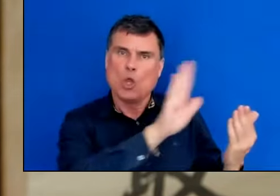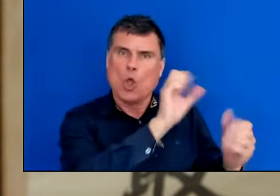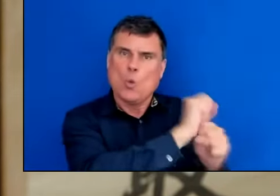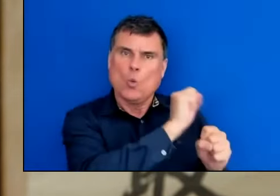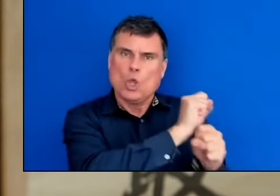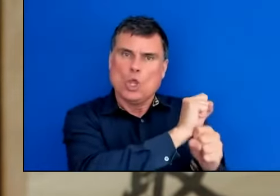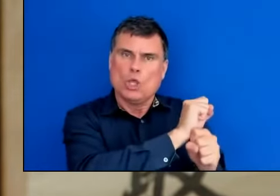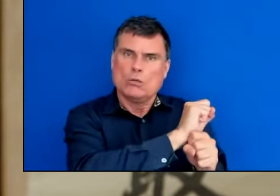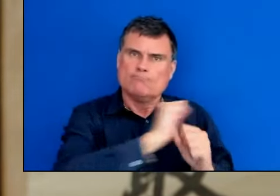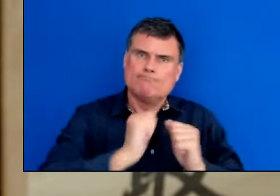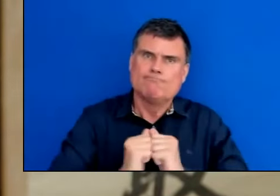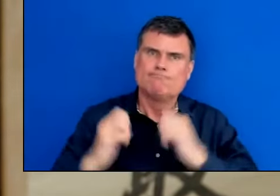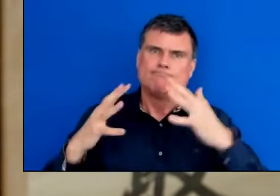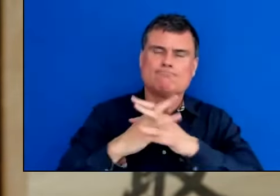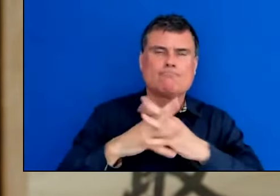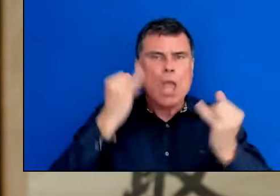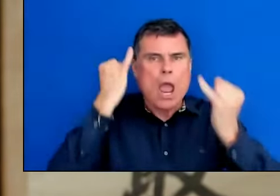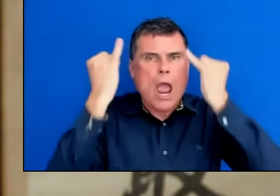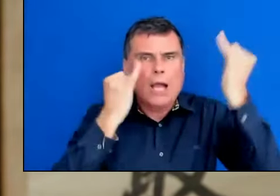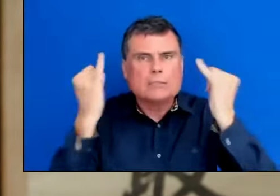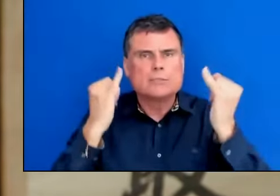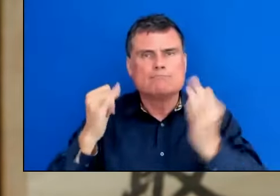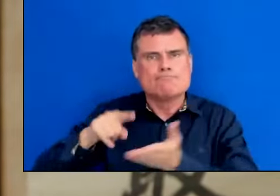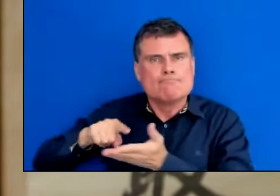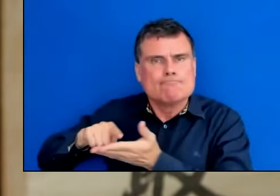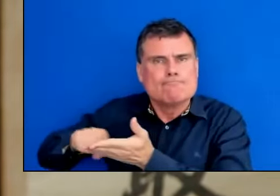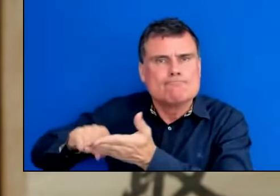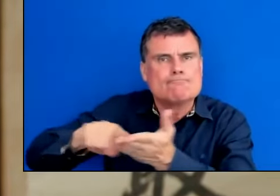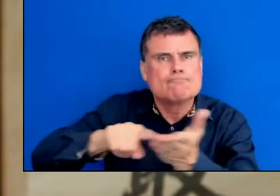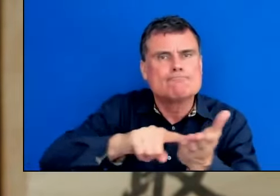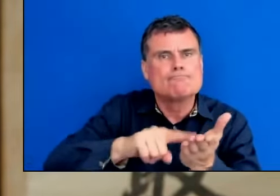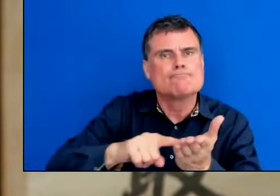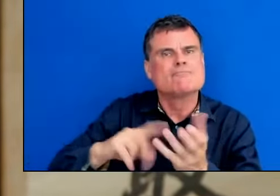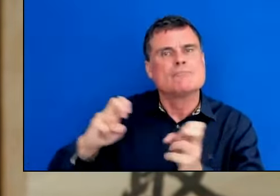ground in looking at intergenerational trauma.